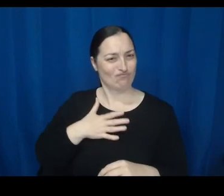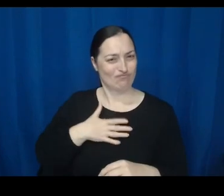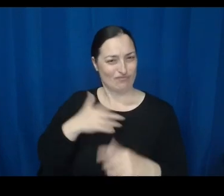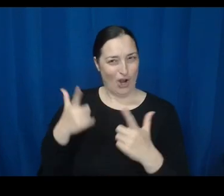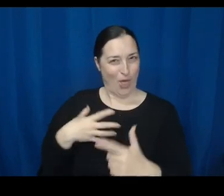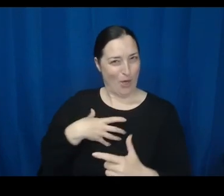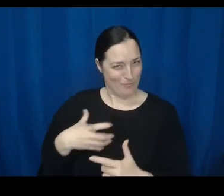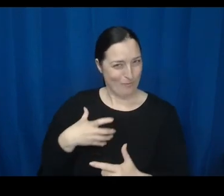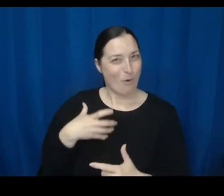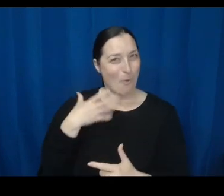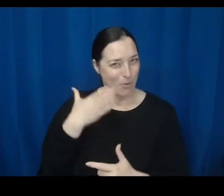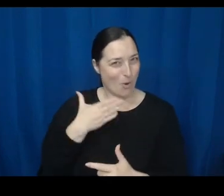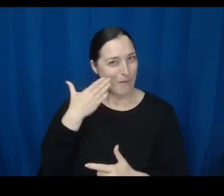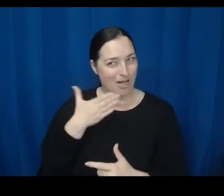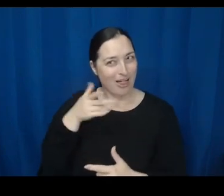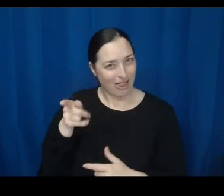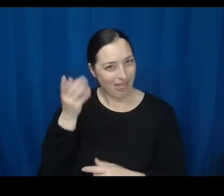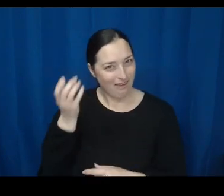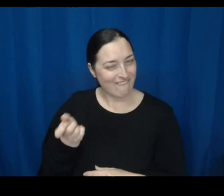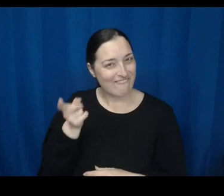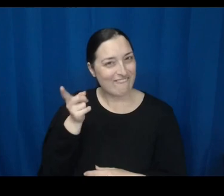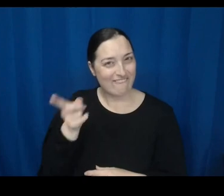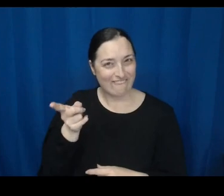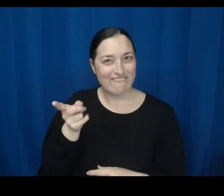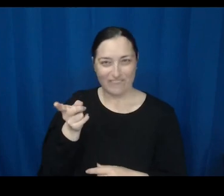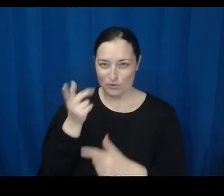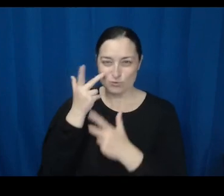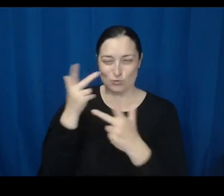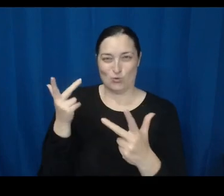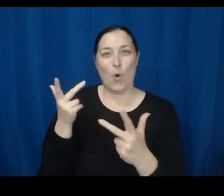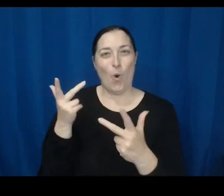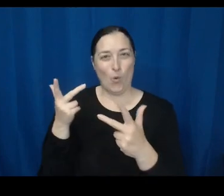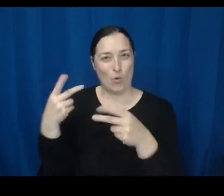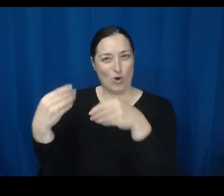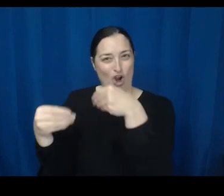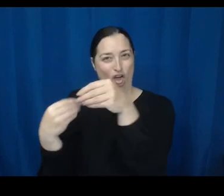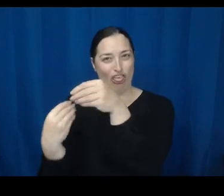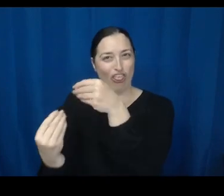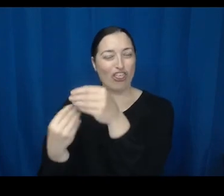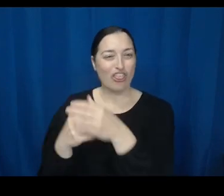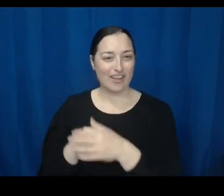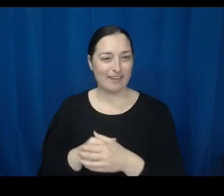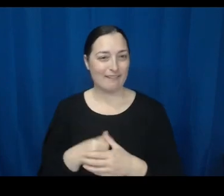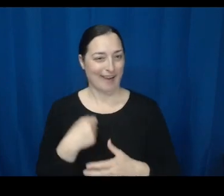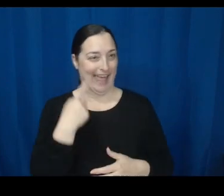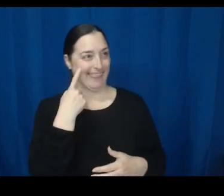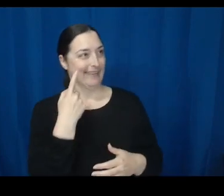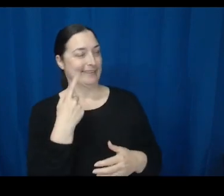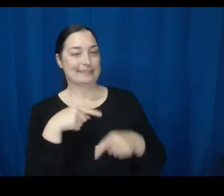there, highlighting the shadows of the cloth. I think we're probably all attracted, depending on our